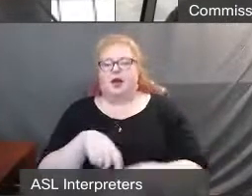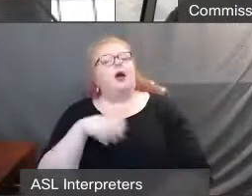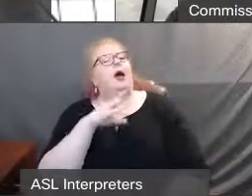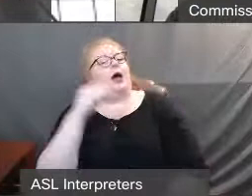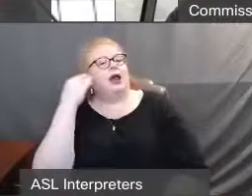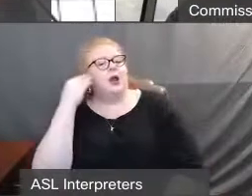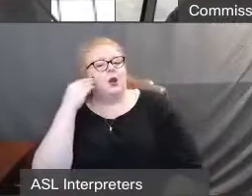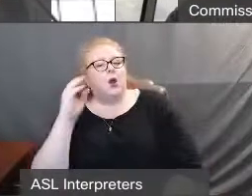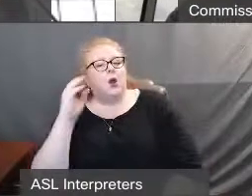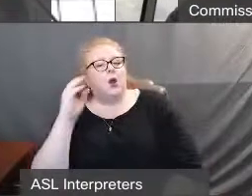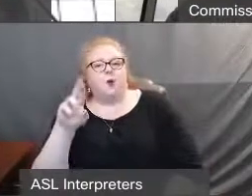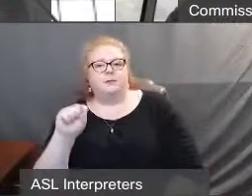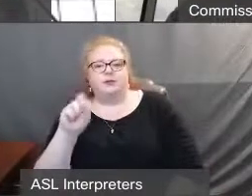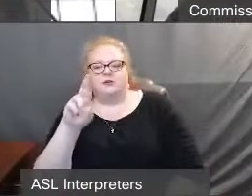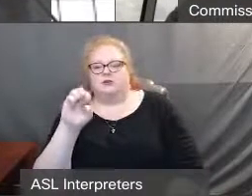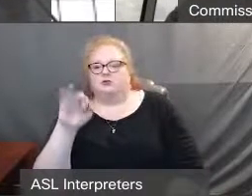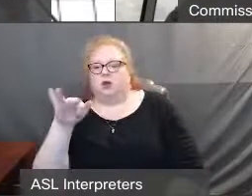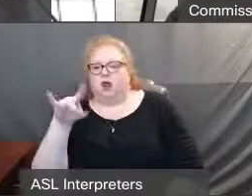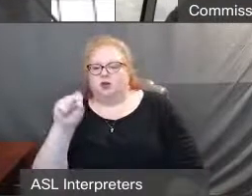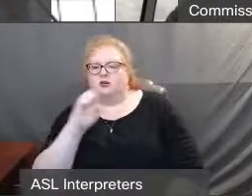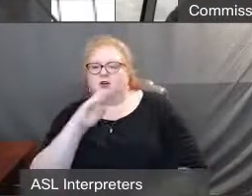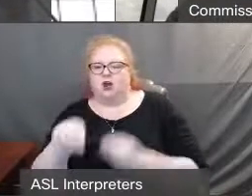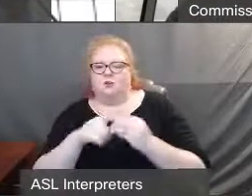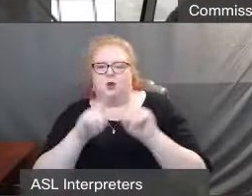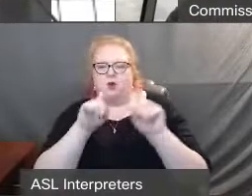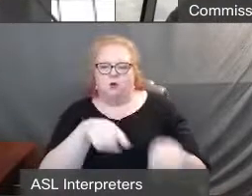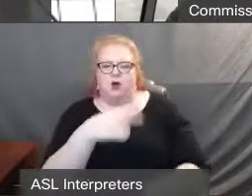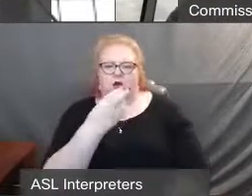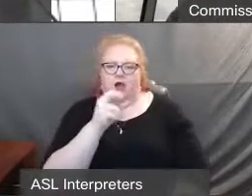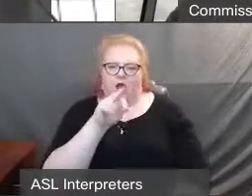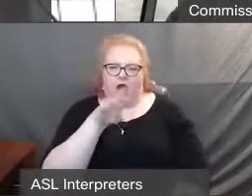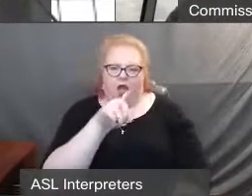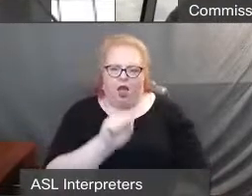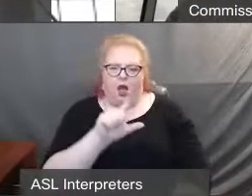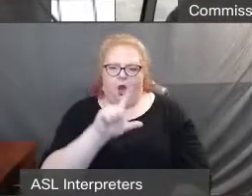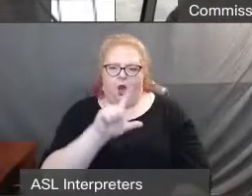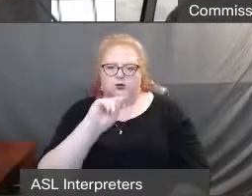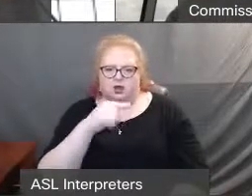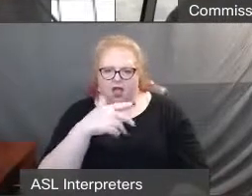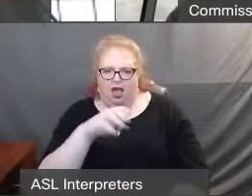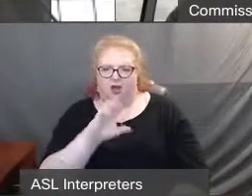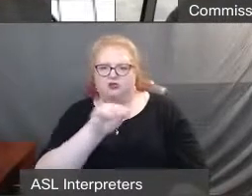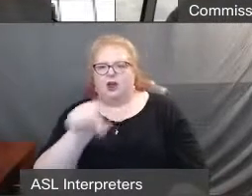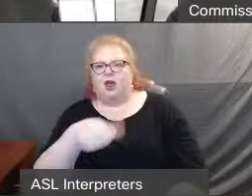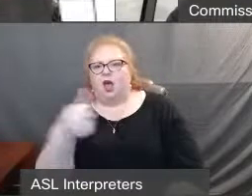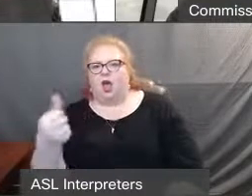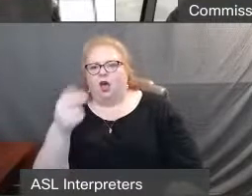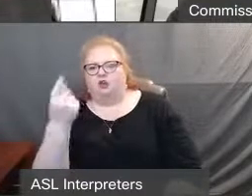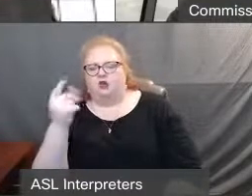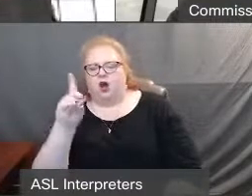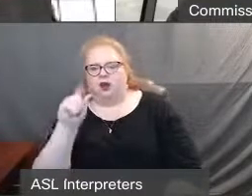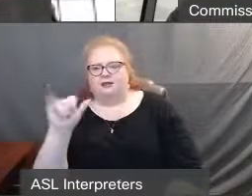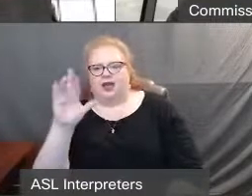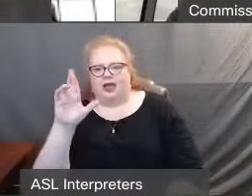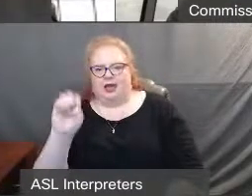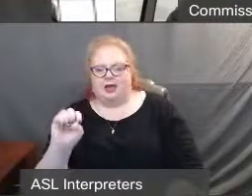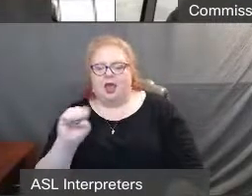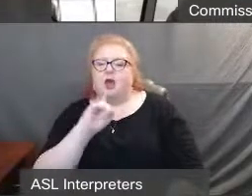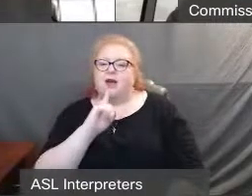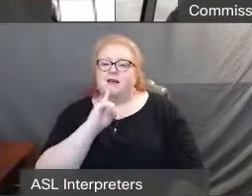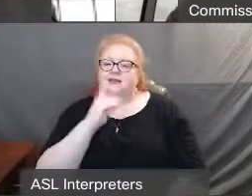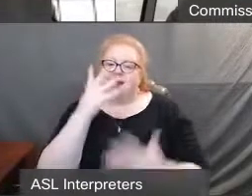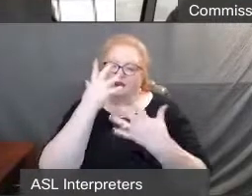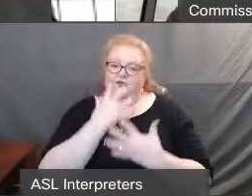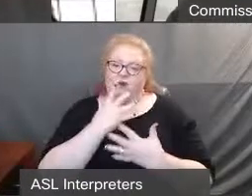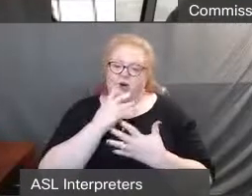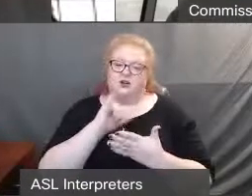the Heinz Lounge and other dog daycare facilities in the area. It's unfortunate that those are the ones that